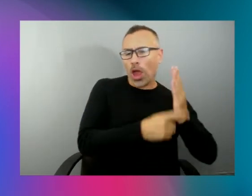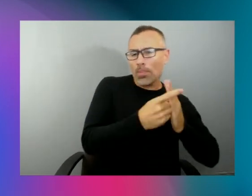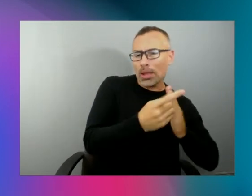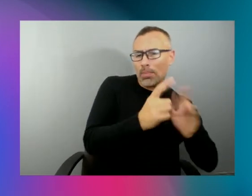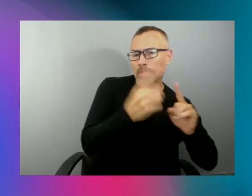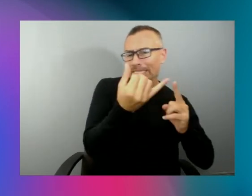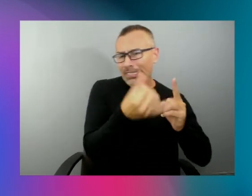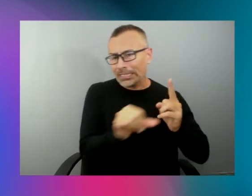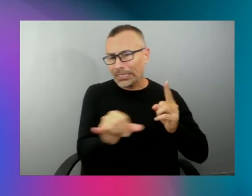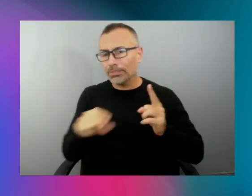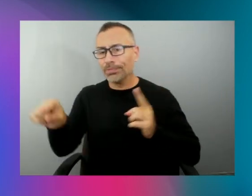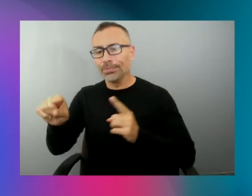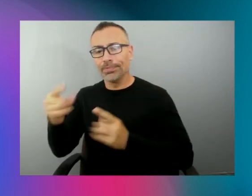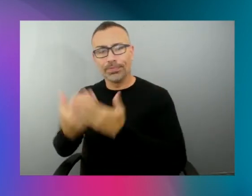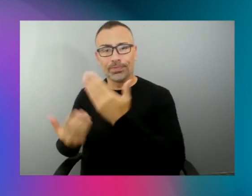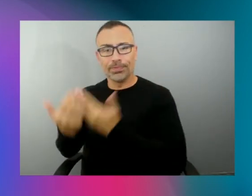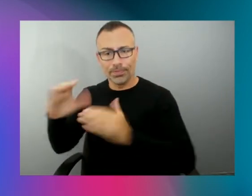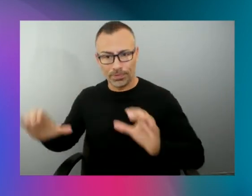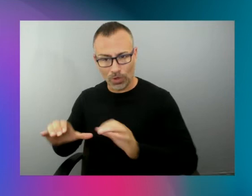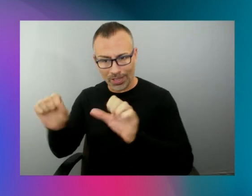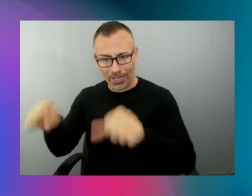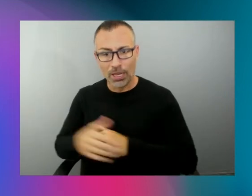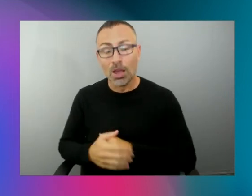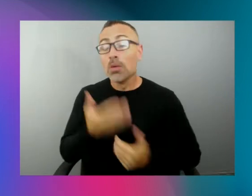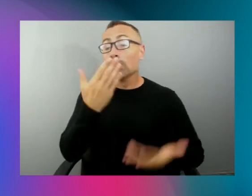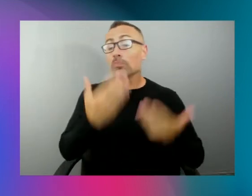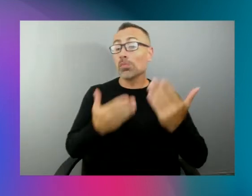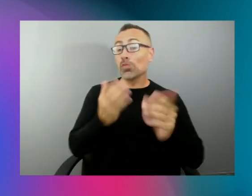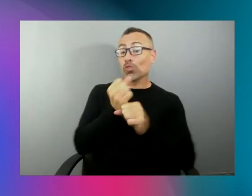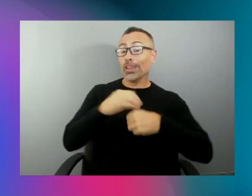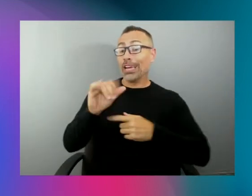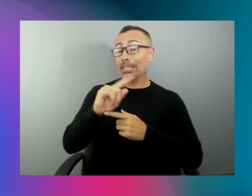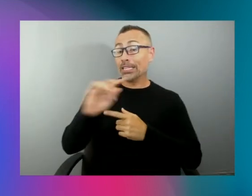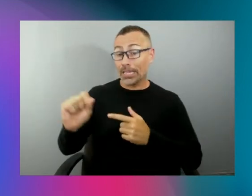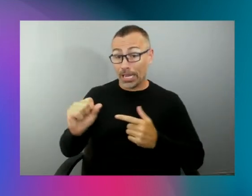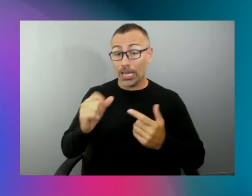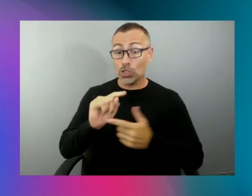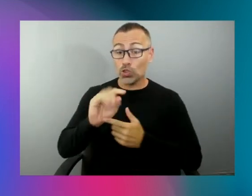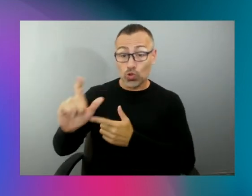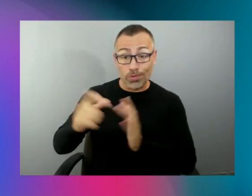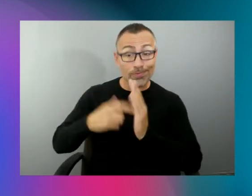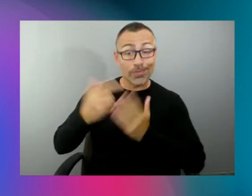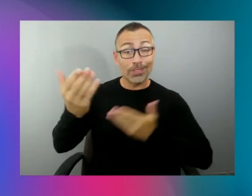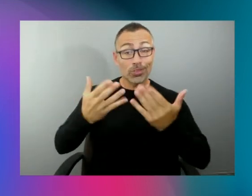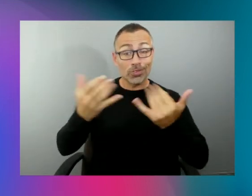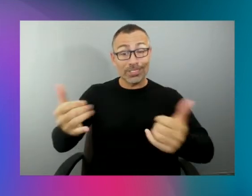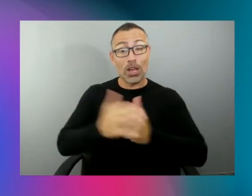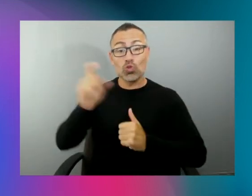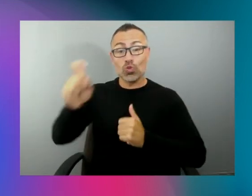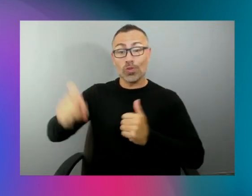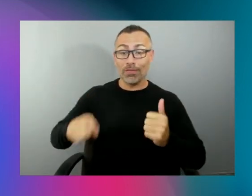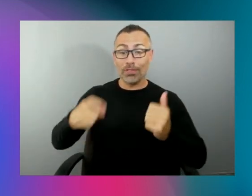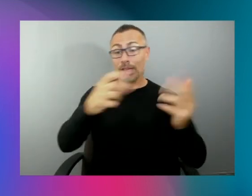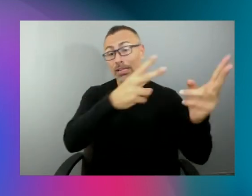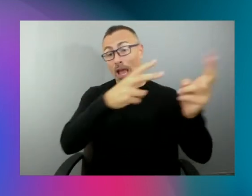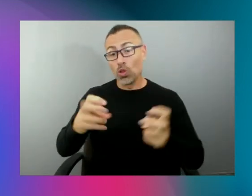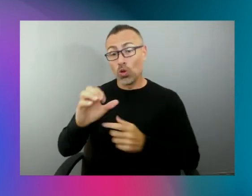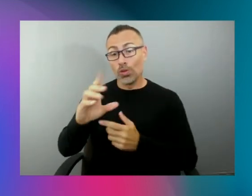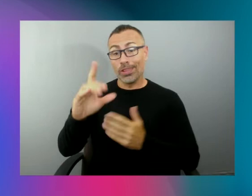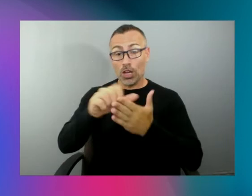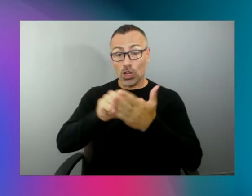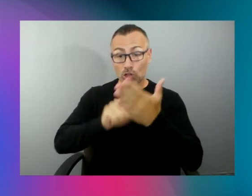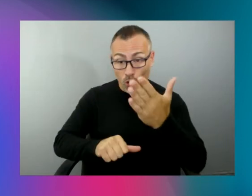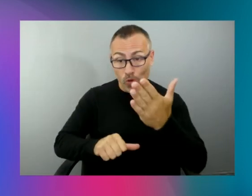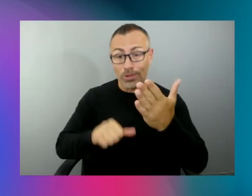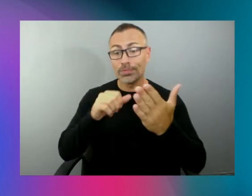right, you have to create a ITSM tool where we go to ServiceNow, and then you ask the developer to write a code and then execute that code. That code could be a